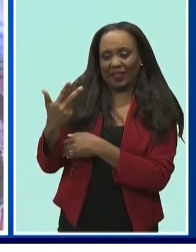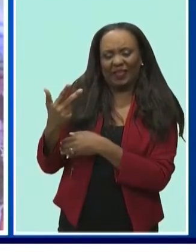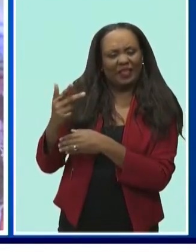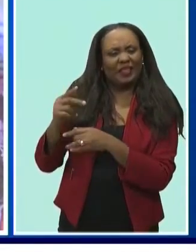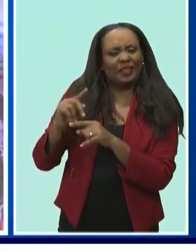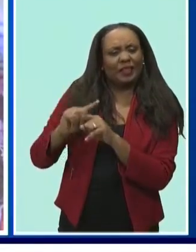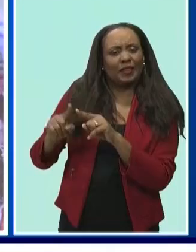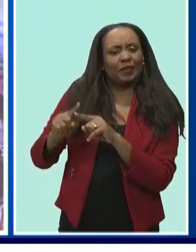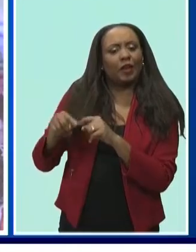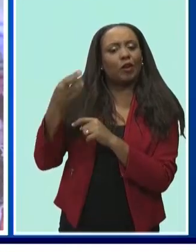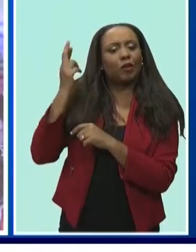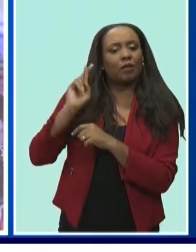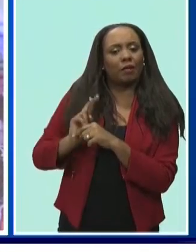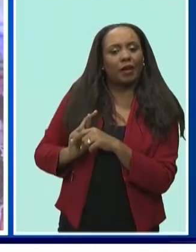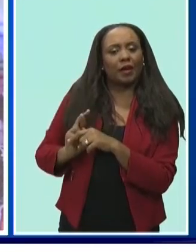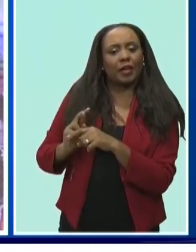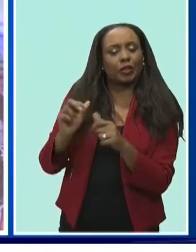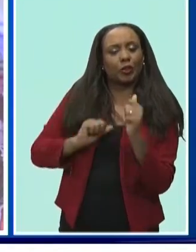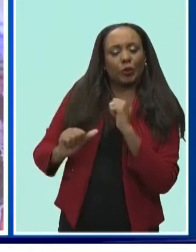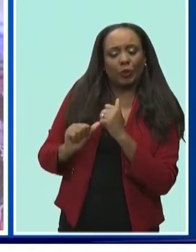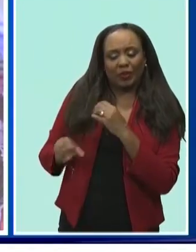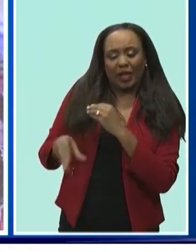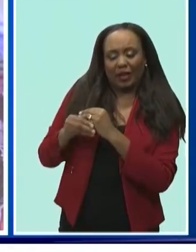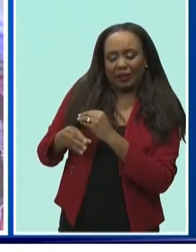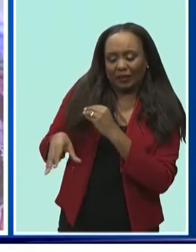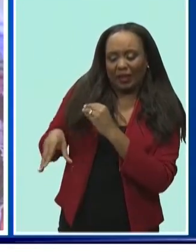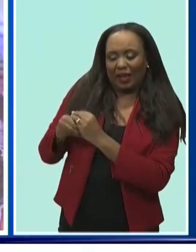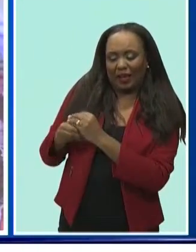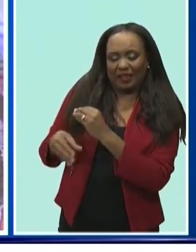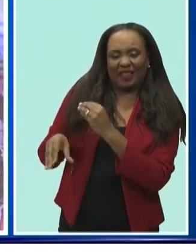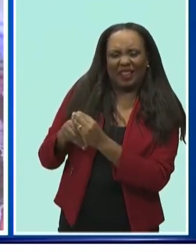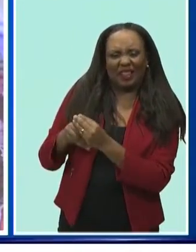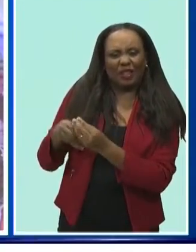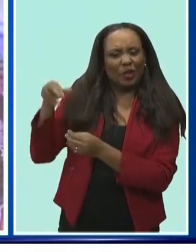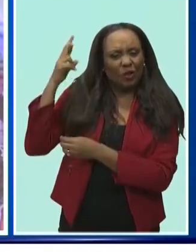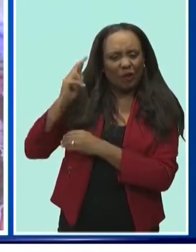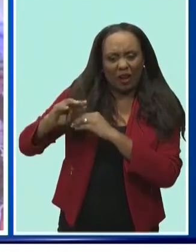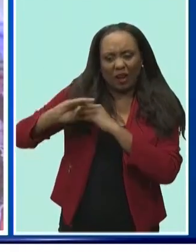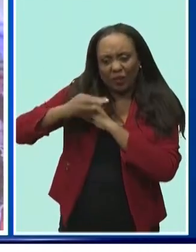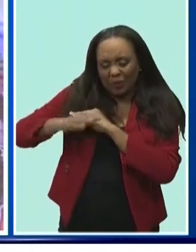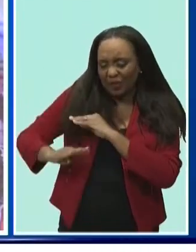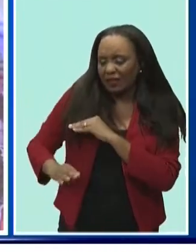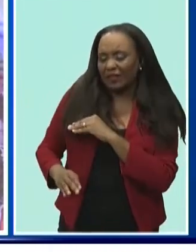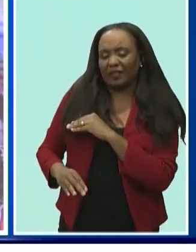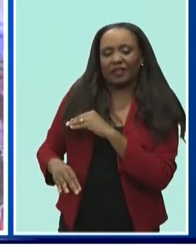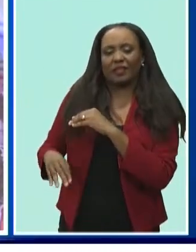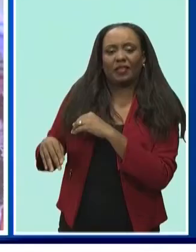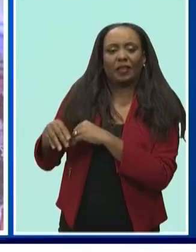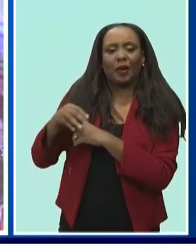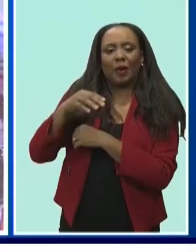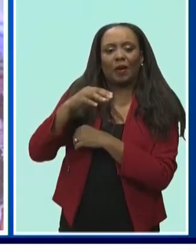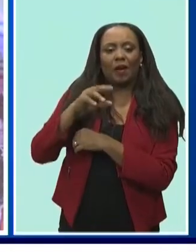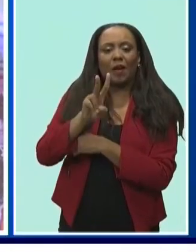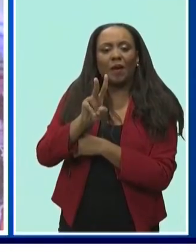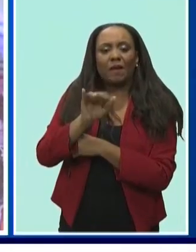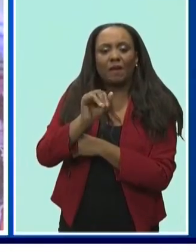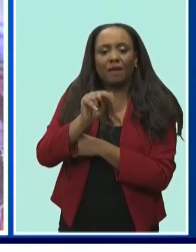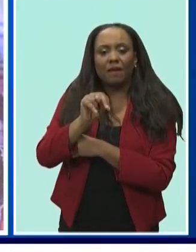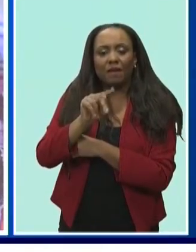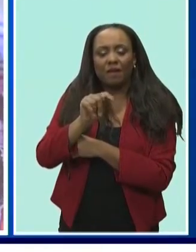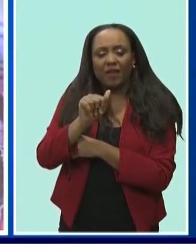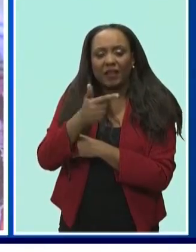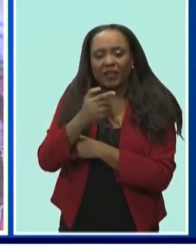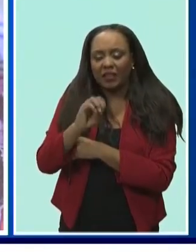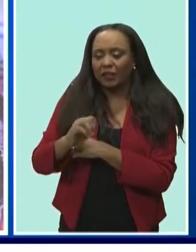the addition of reggae on the beach, and then to 4 when the harbor master was then plying